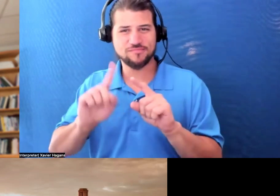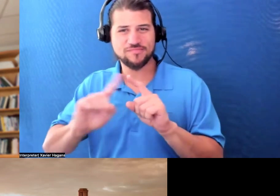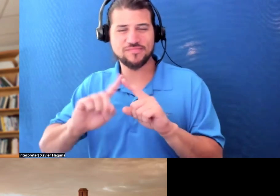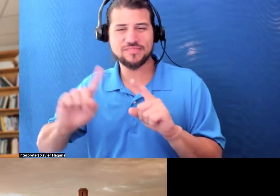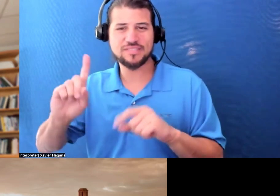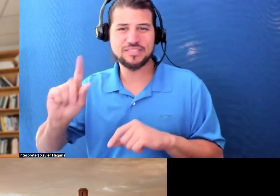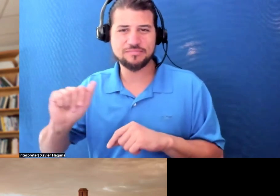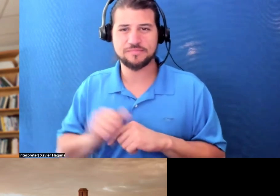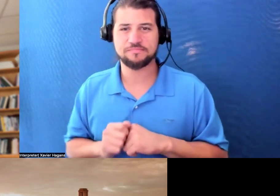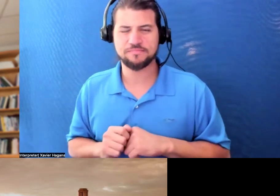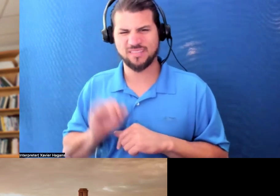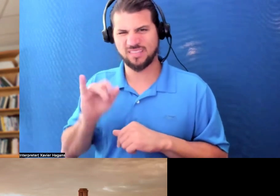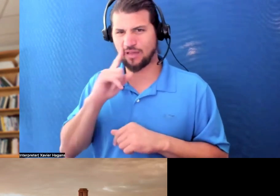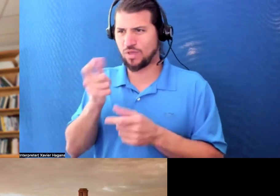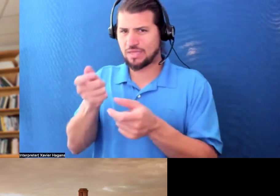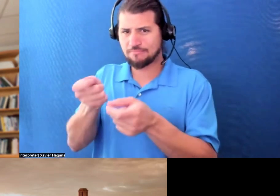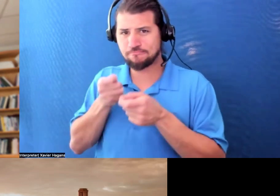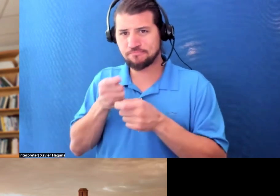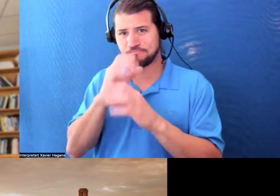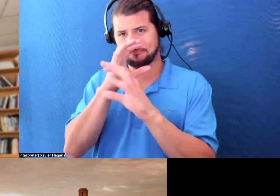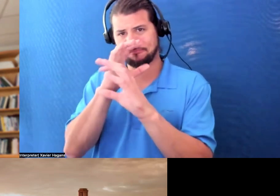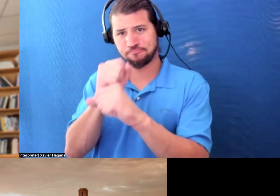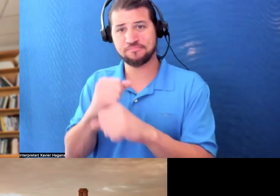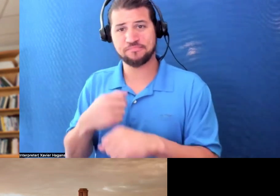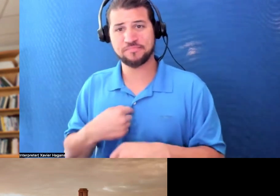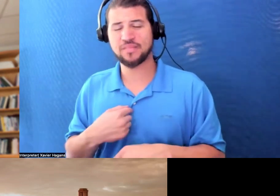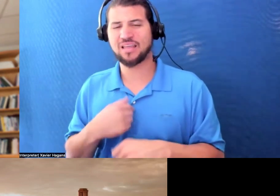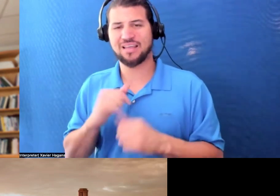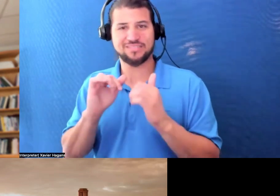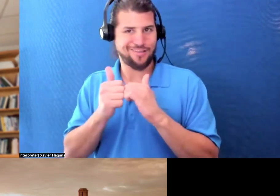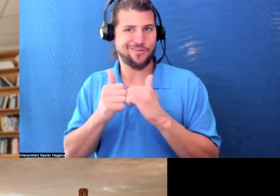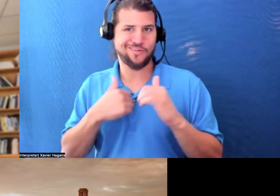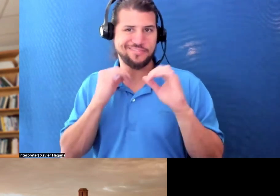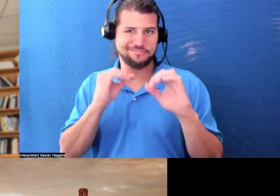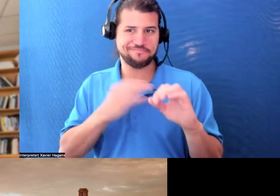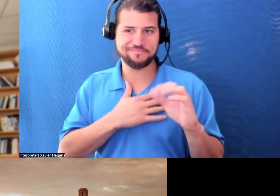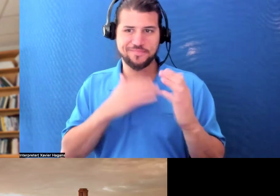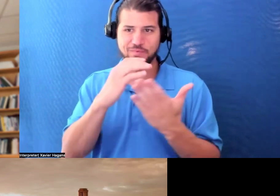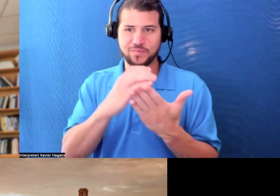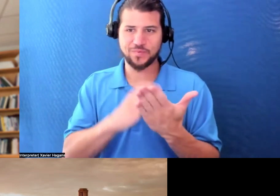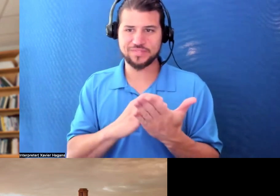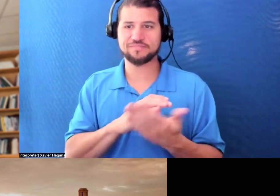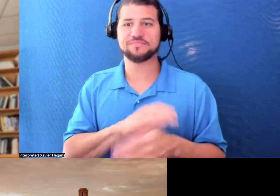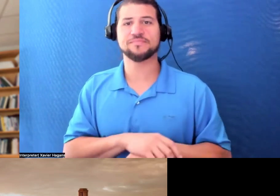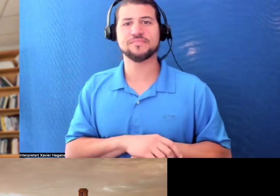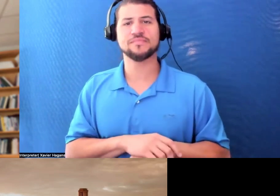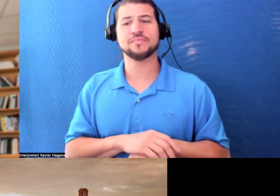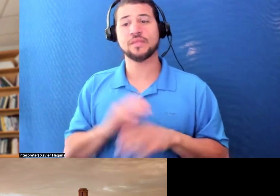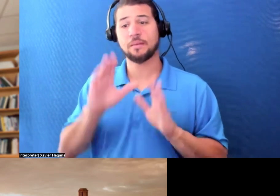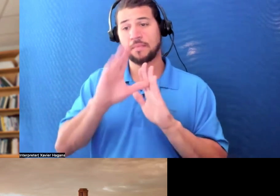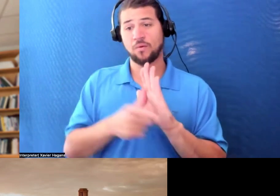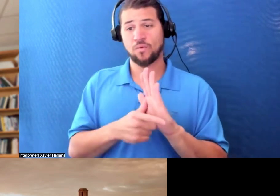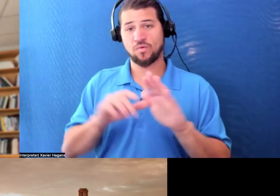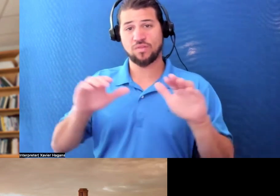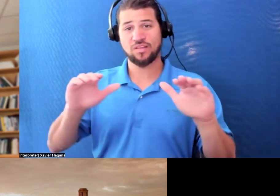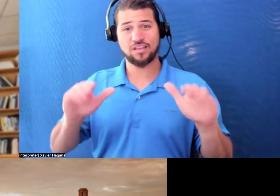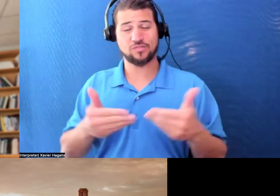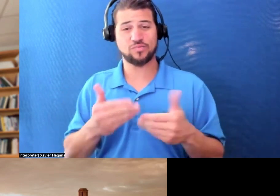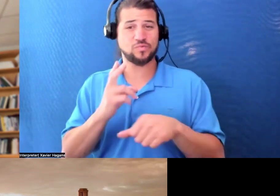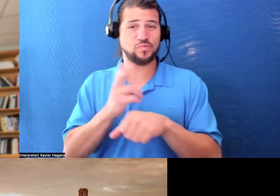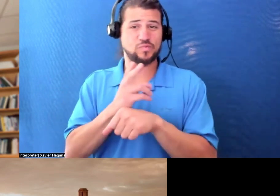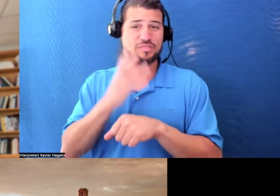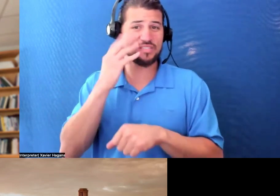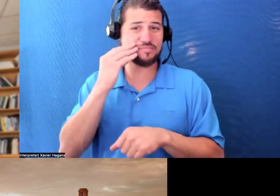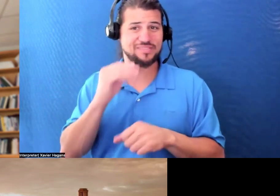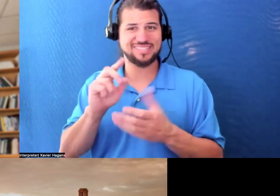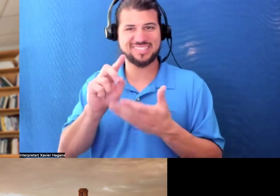me in. And it's a lot of how I teach my courses. So for background, I teach the Intro to User Experience Design course